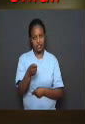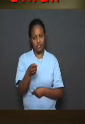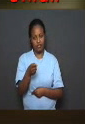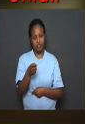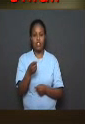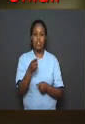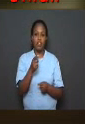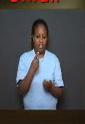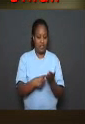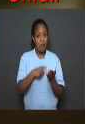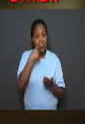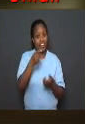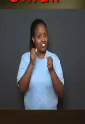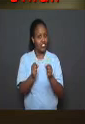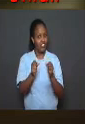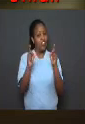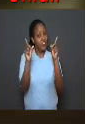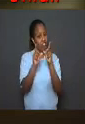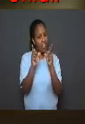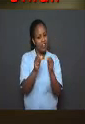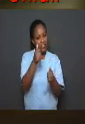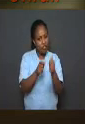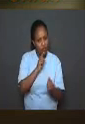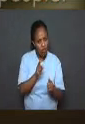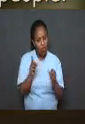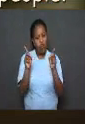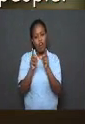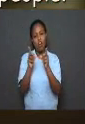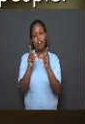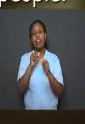is fair and what is unfair.